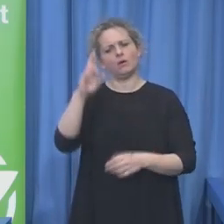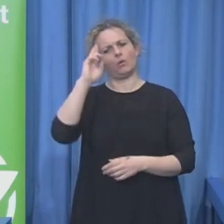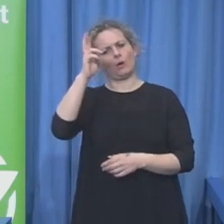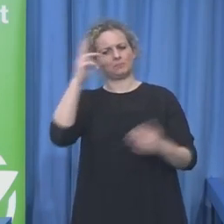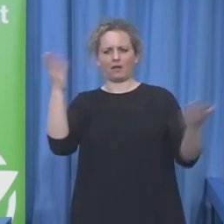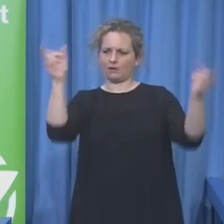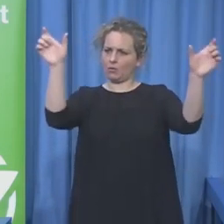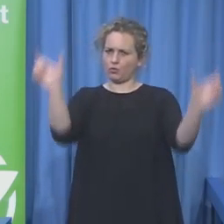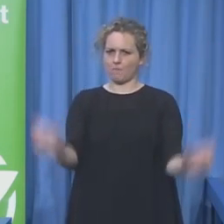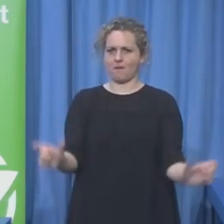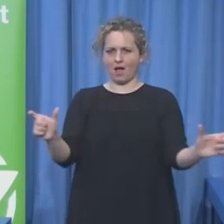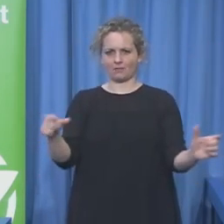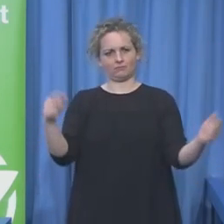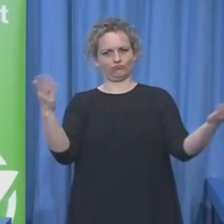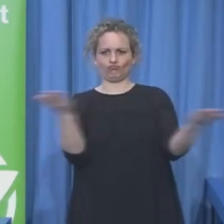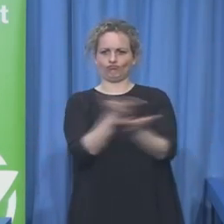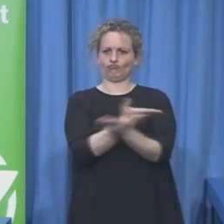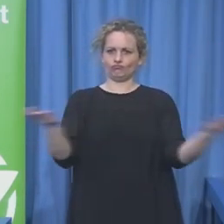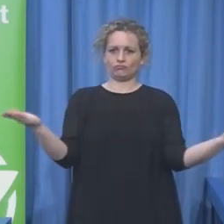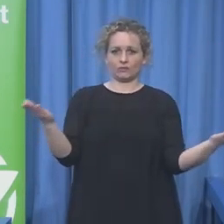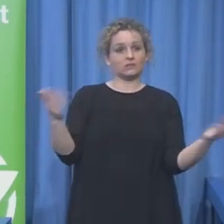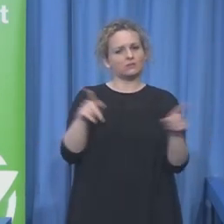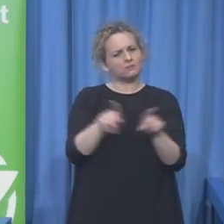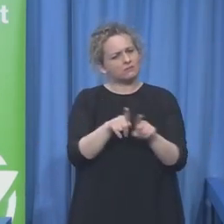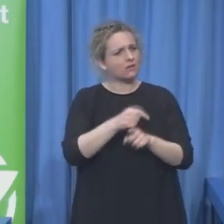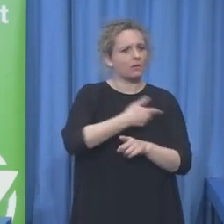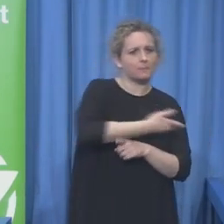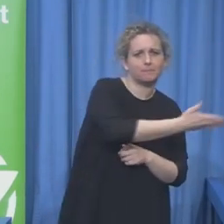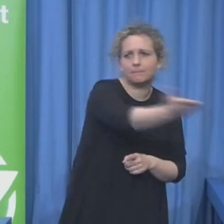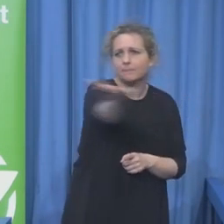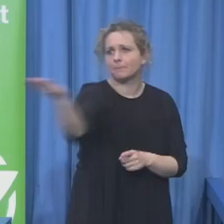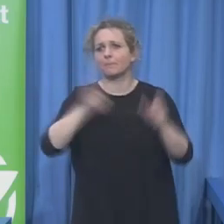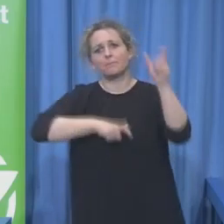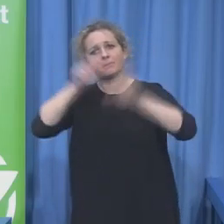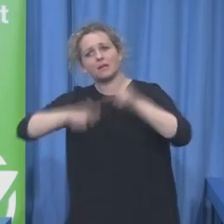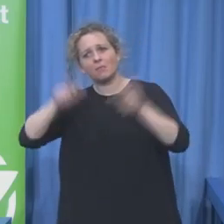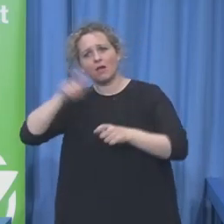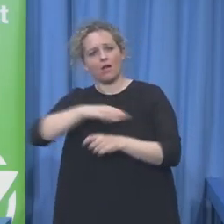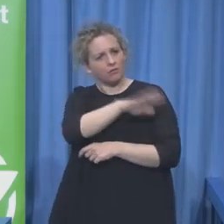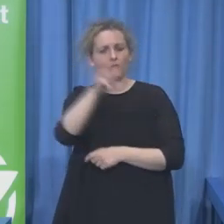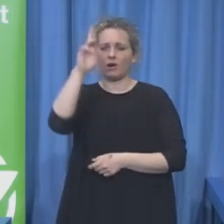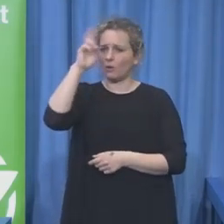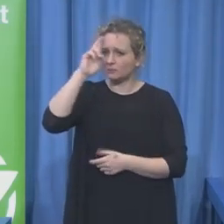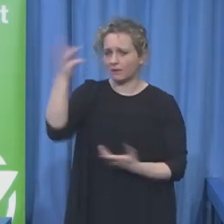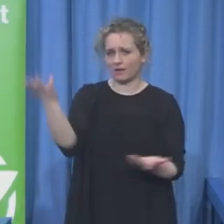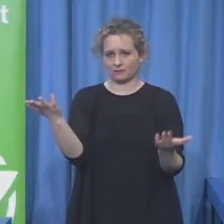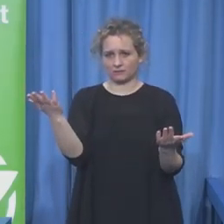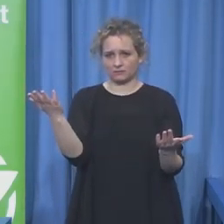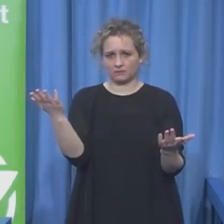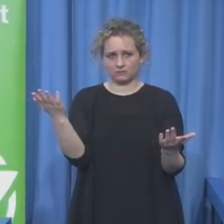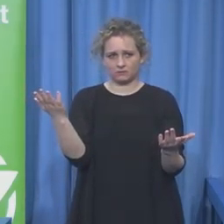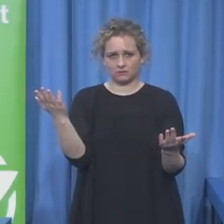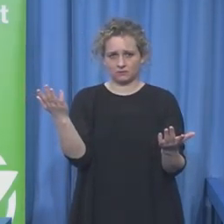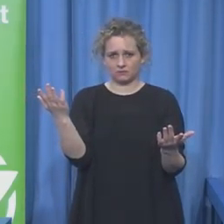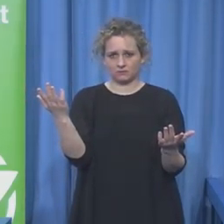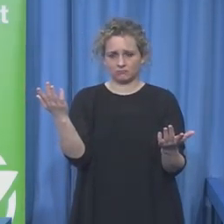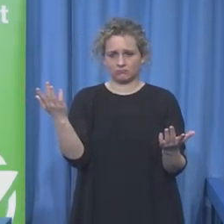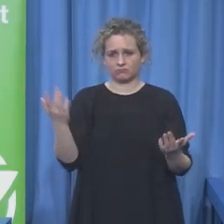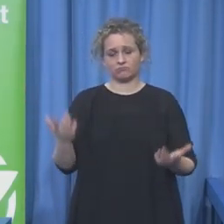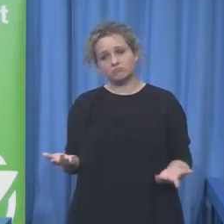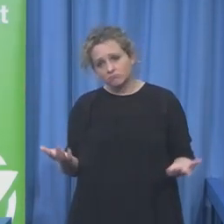bring at the surface. And then we discover that sometimes you might work to adjust their